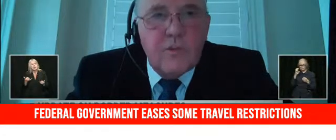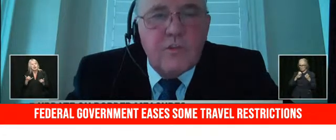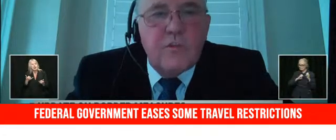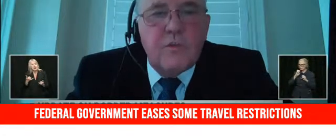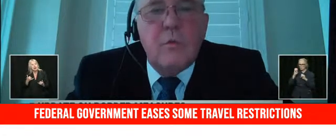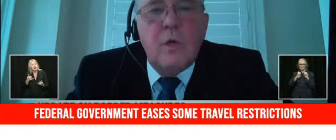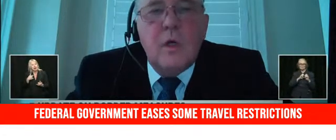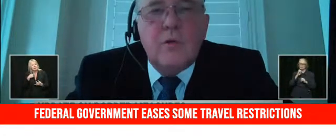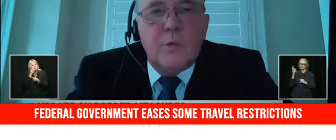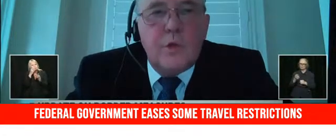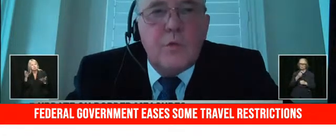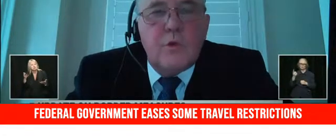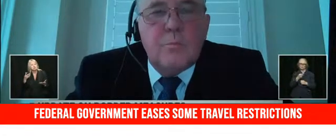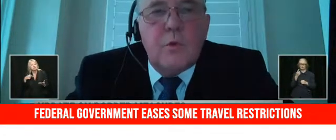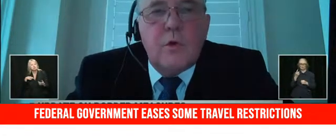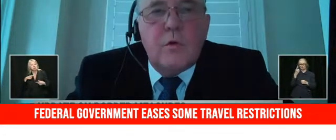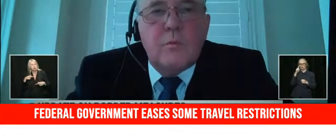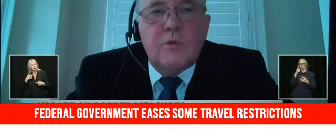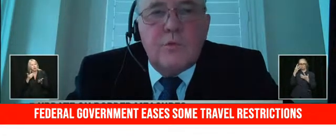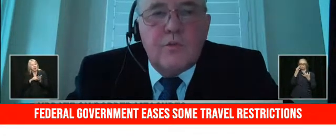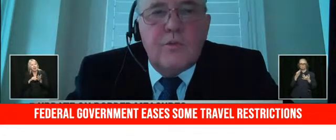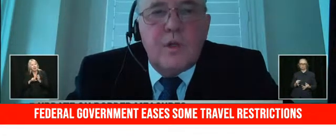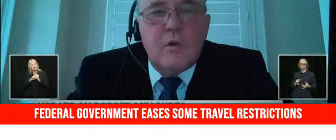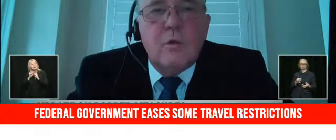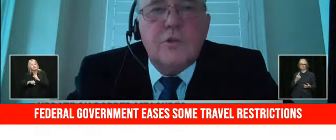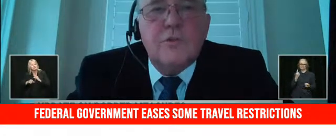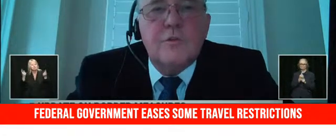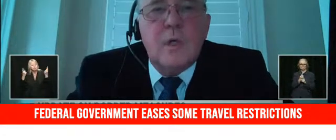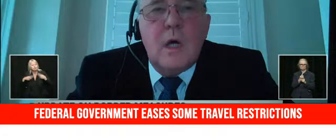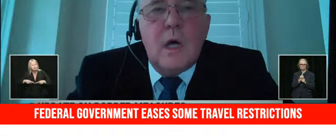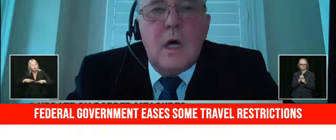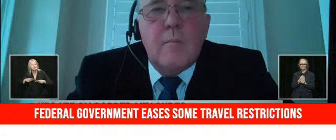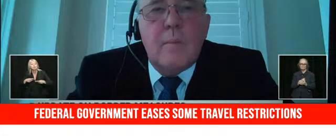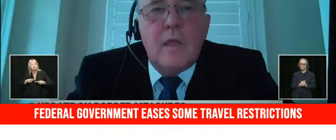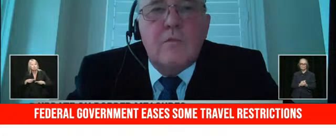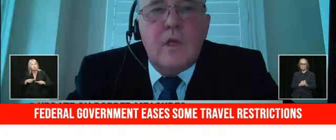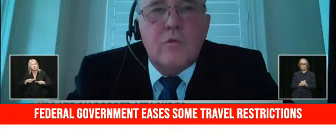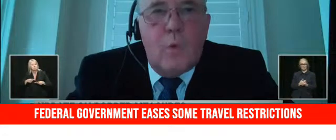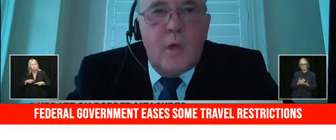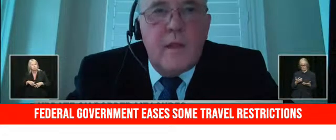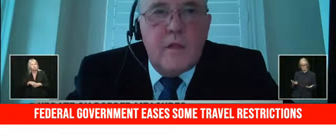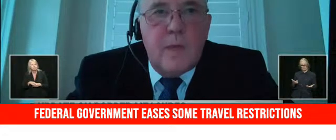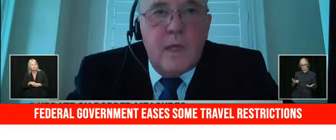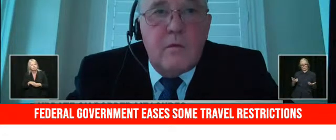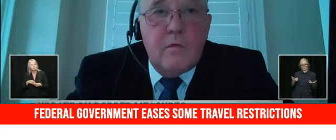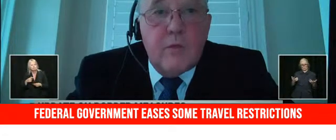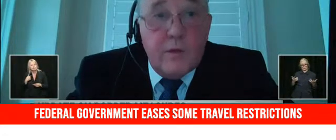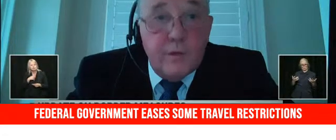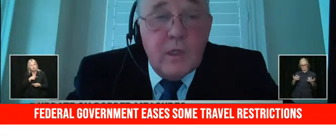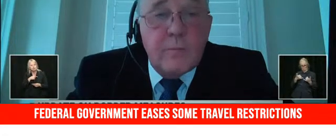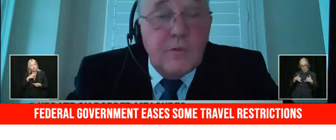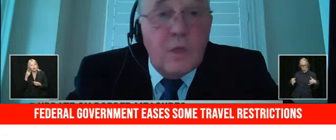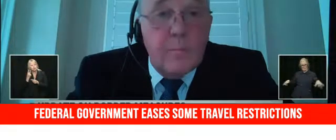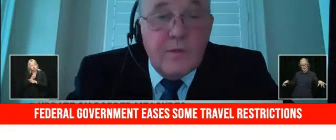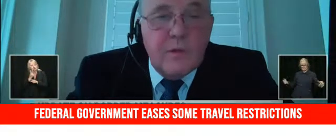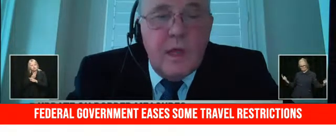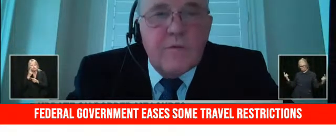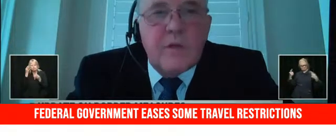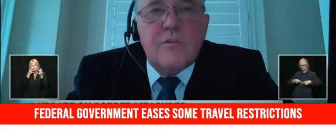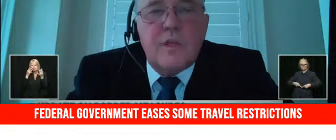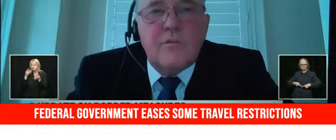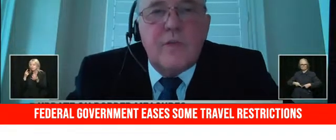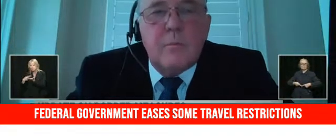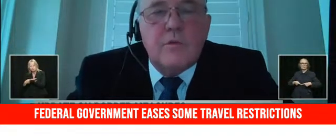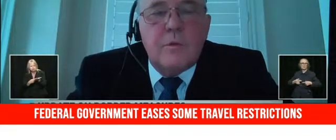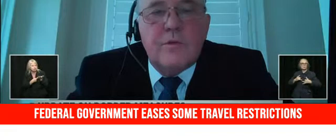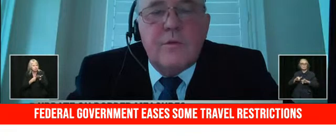the decision to renew those border restrictions and closures is one that is made thoughtfully and based on the best